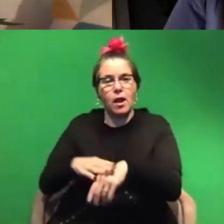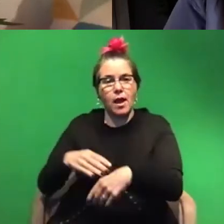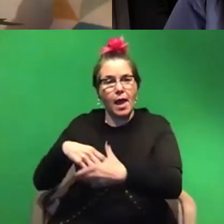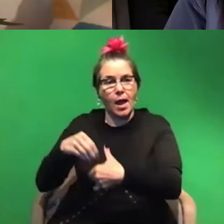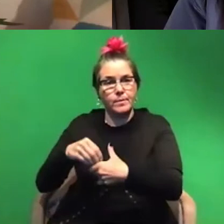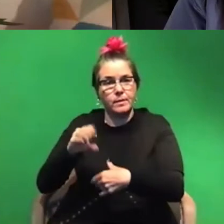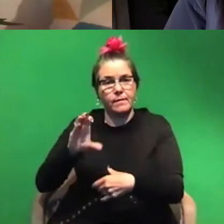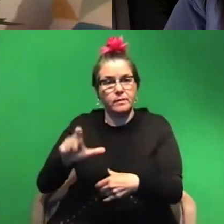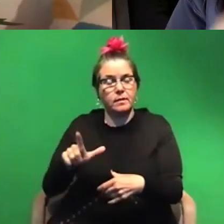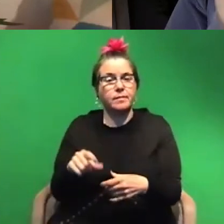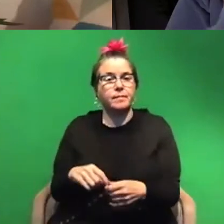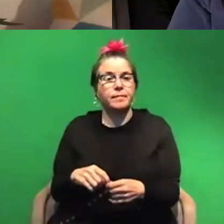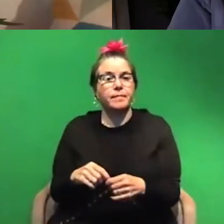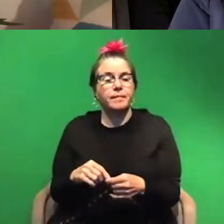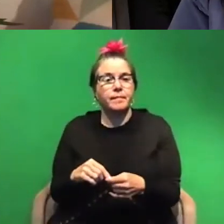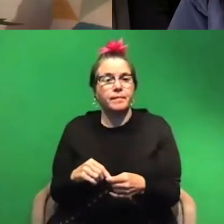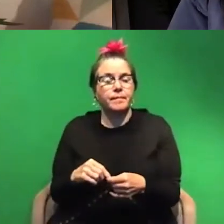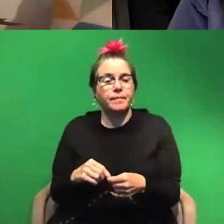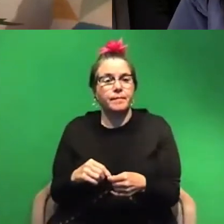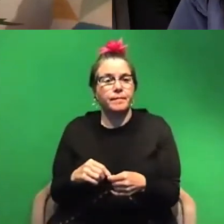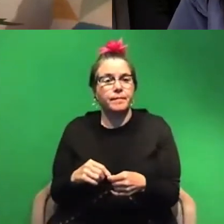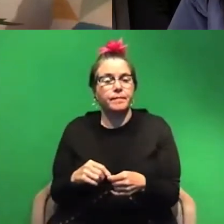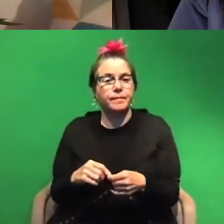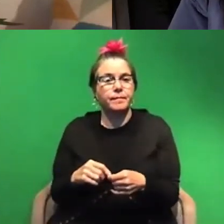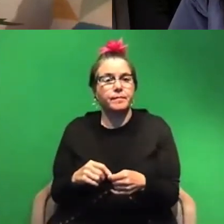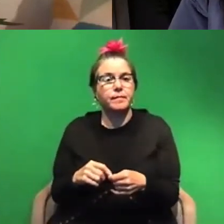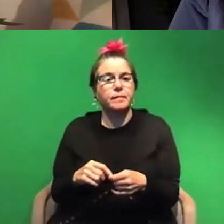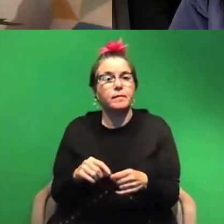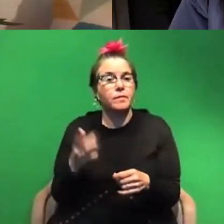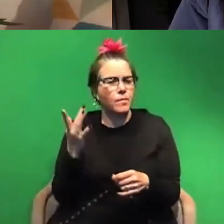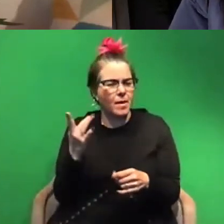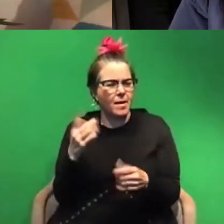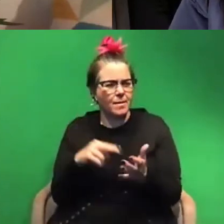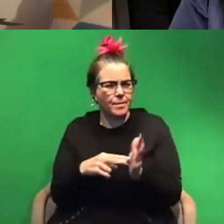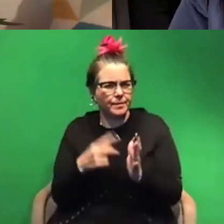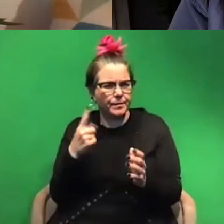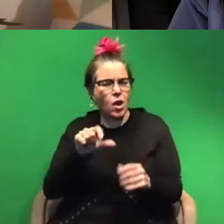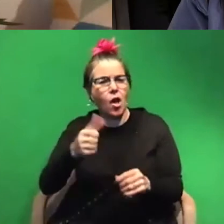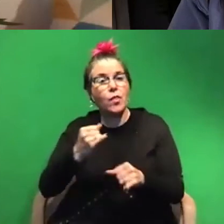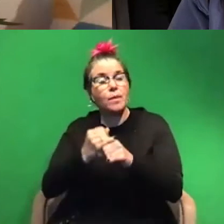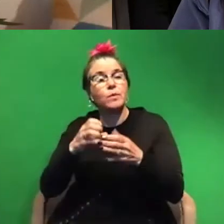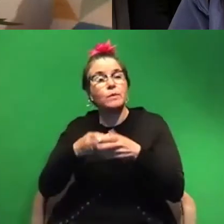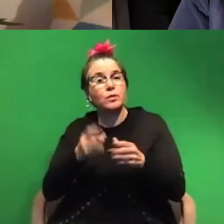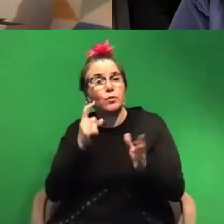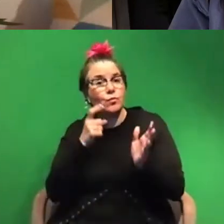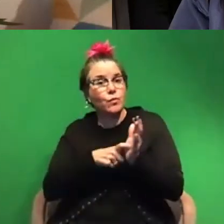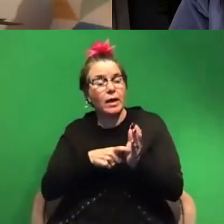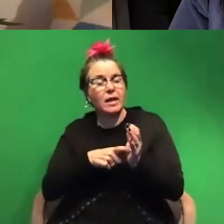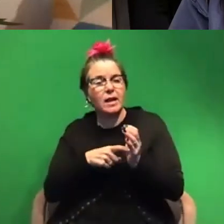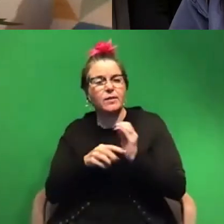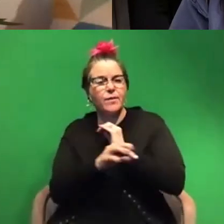cell. And it does this so that other immune cells can recognize this as a foreign